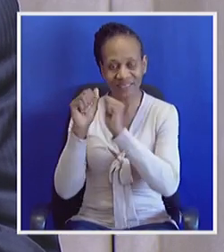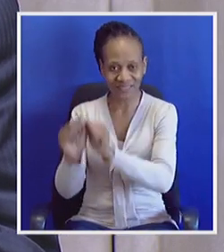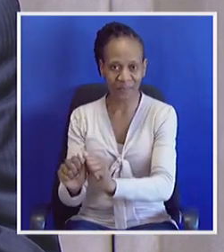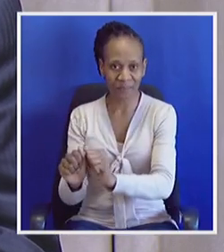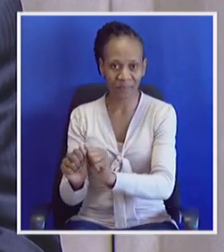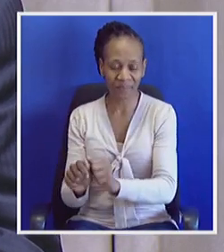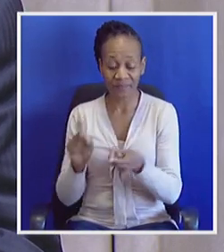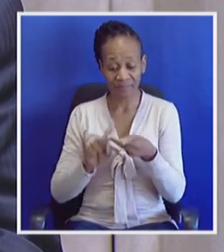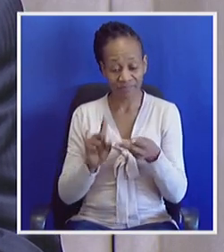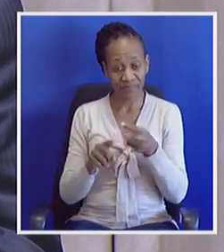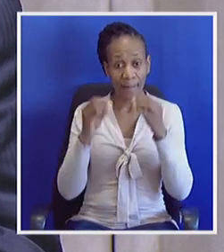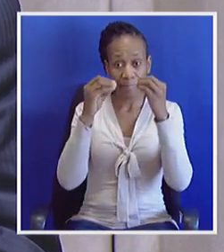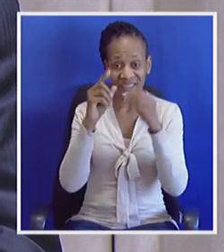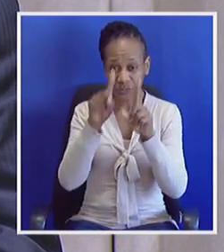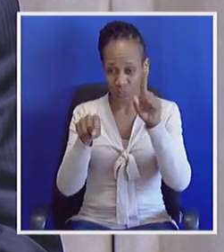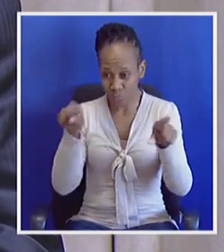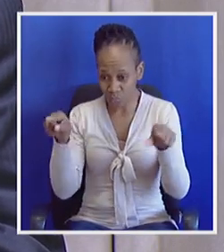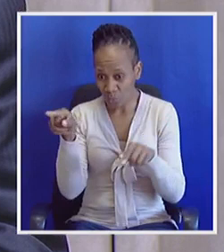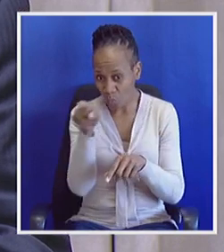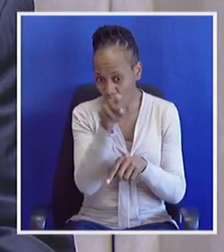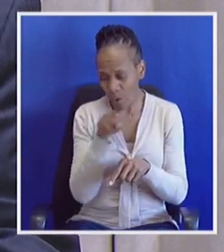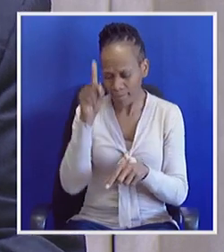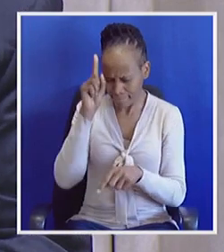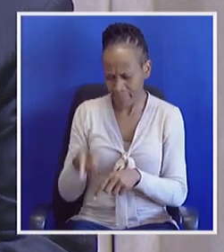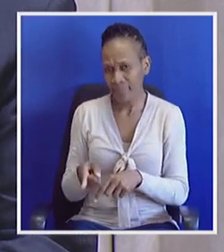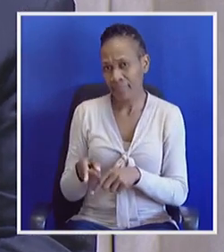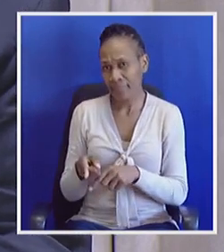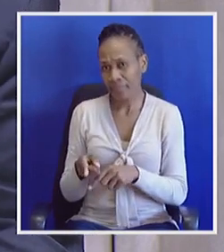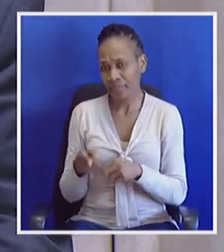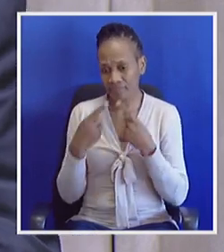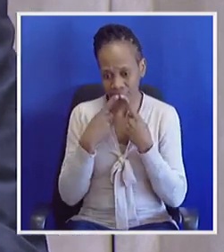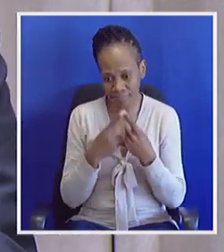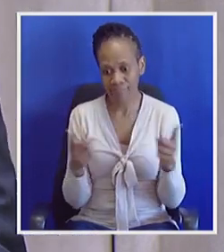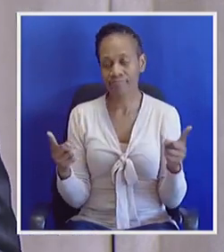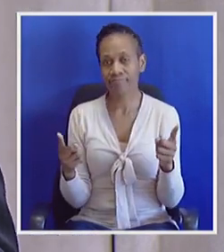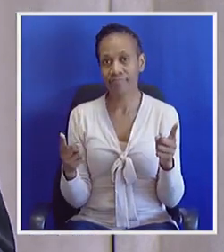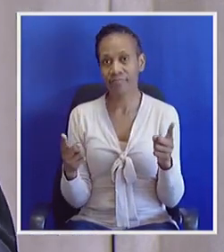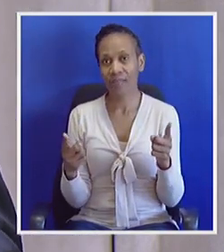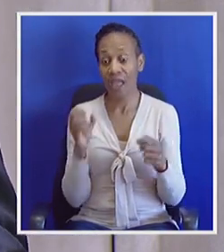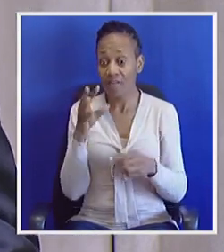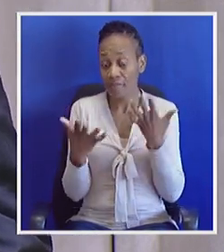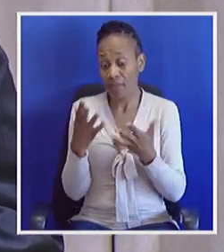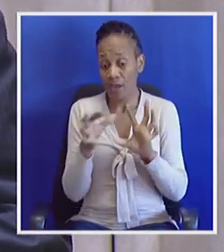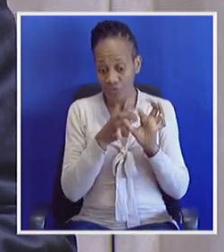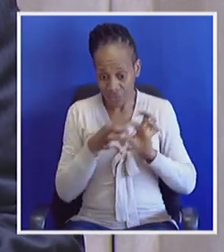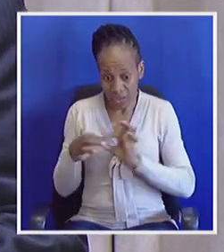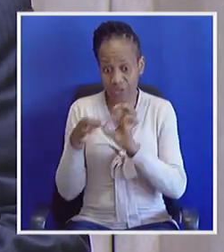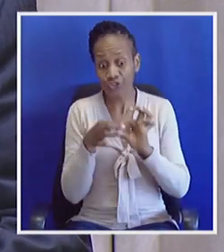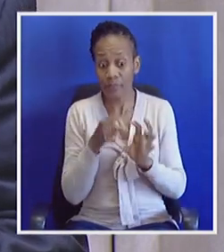are also required, Chairperson, to disclose relationships, if